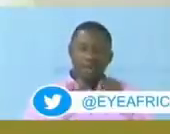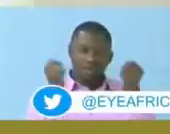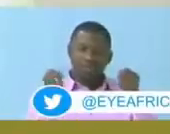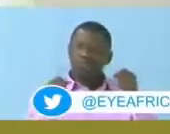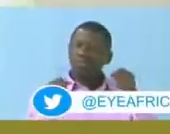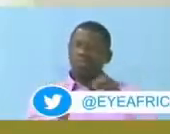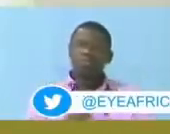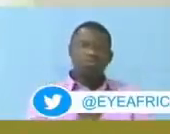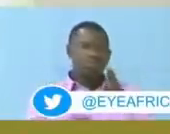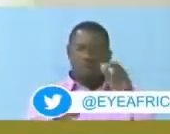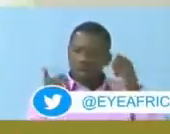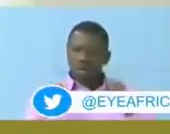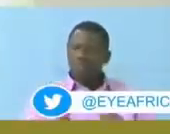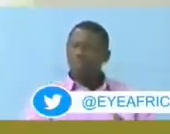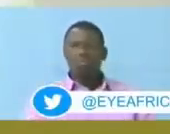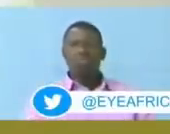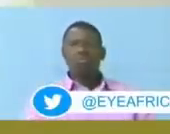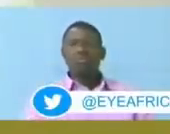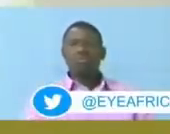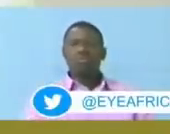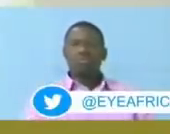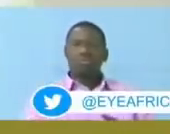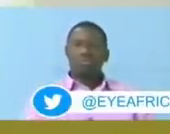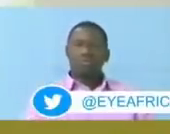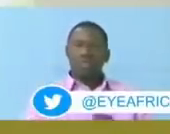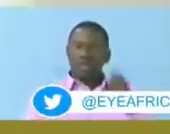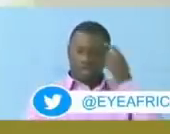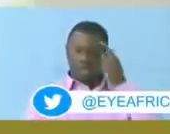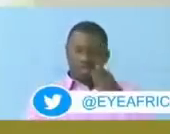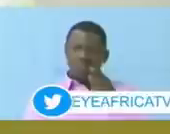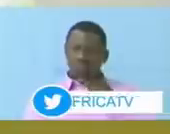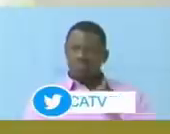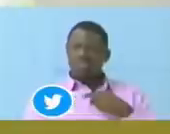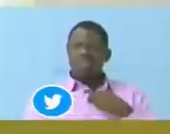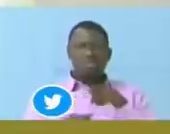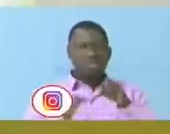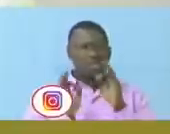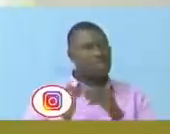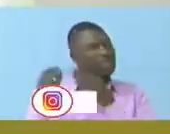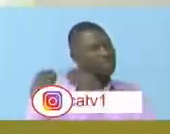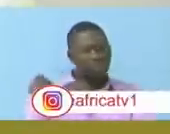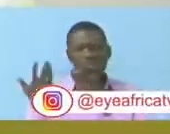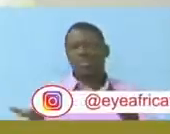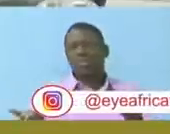Don't you think that is the case?